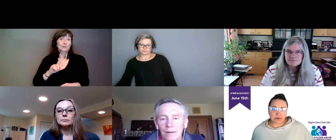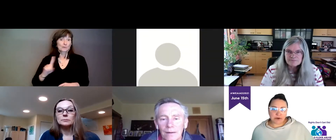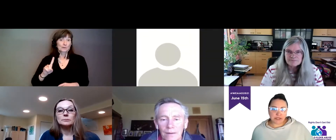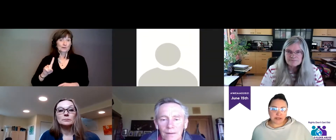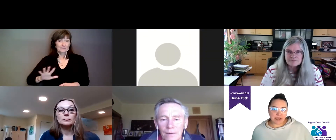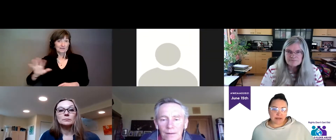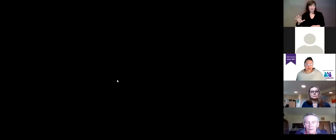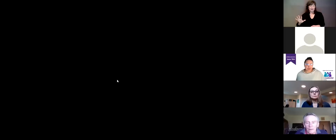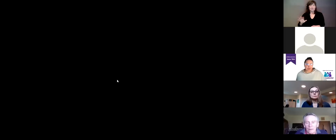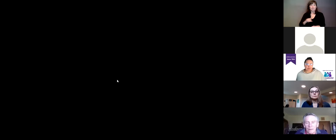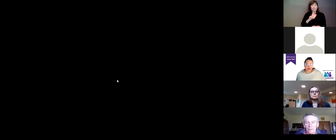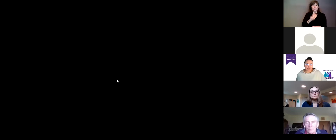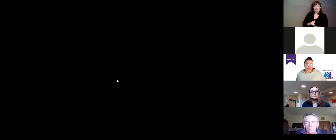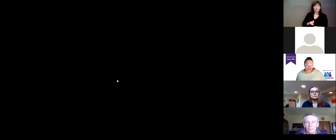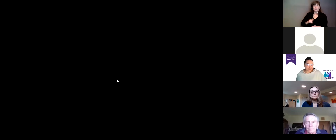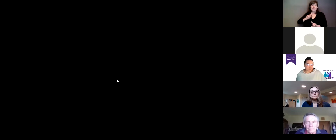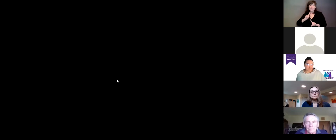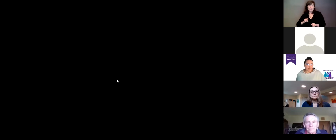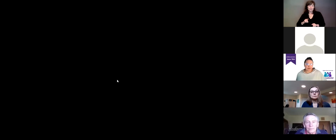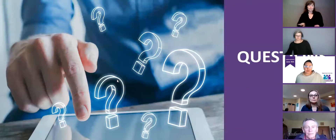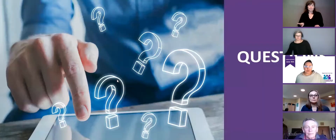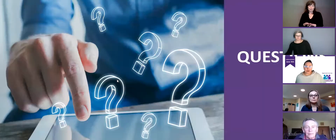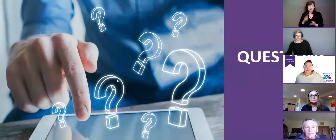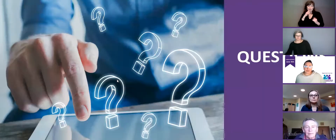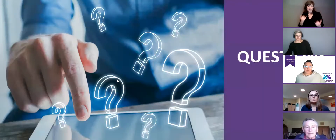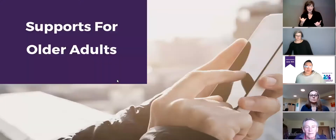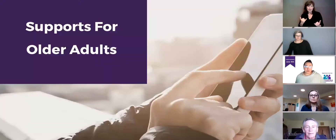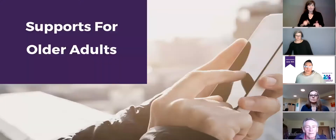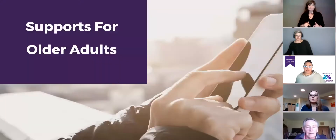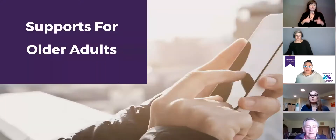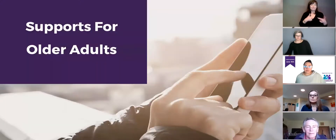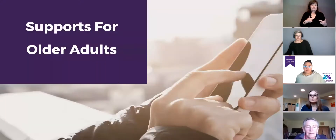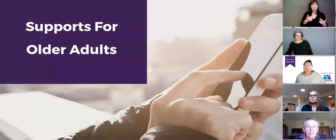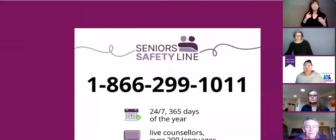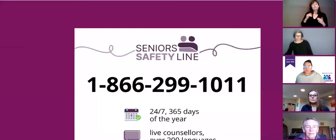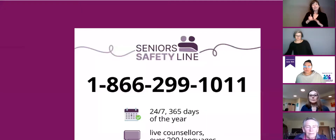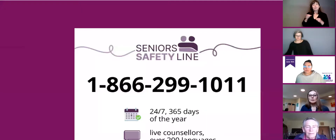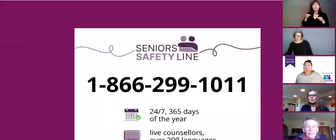Q&A portion, and my colleague can take over offering the resources.